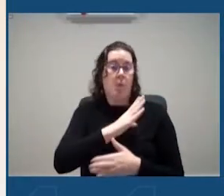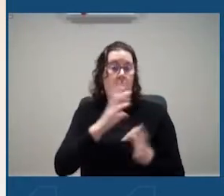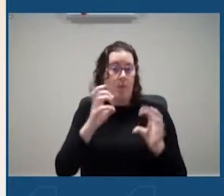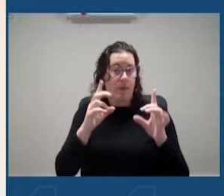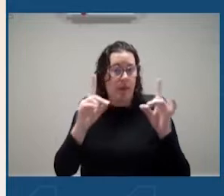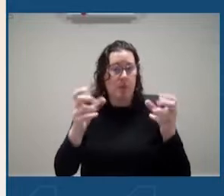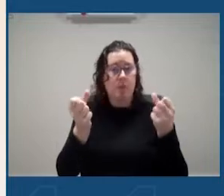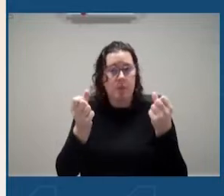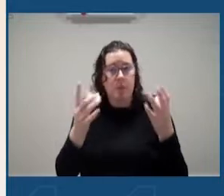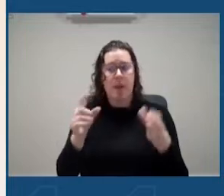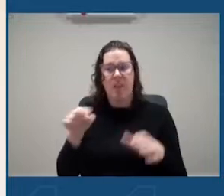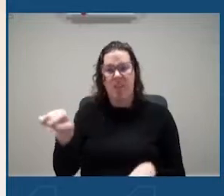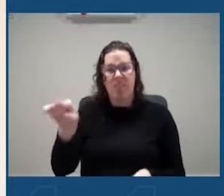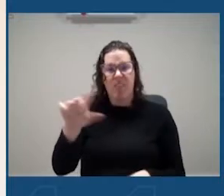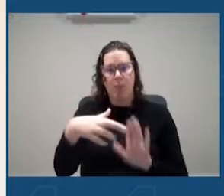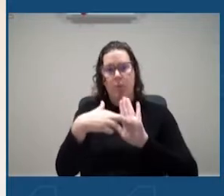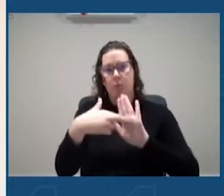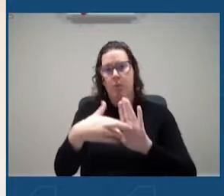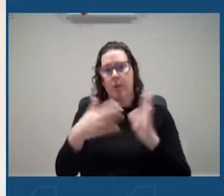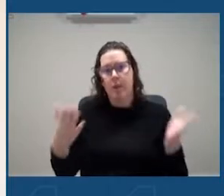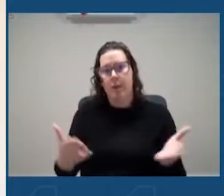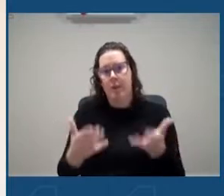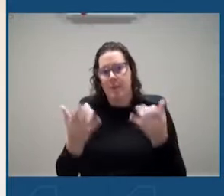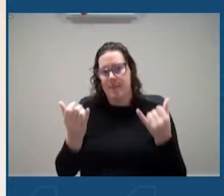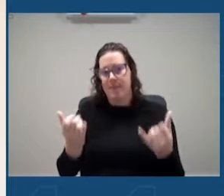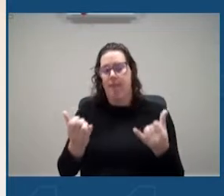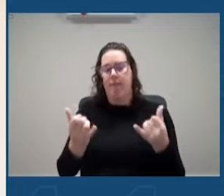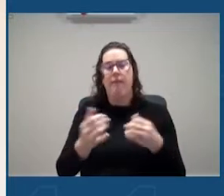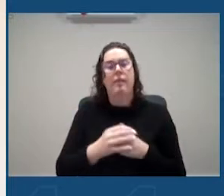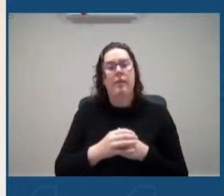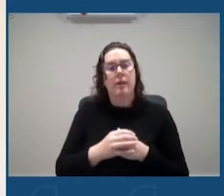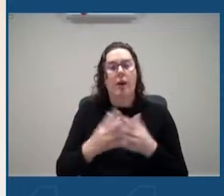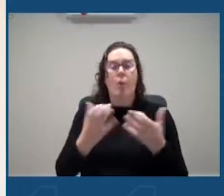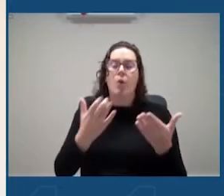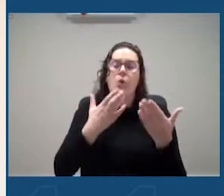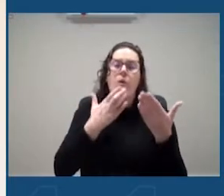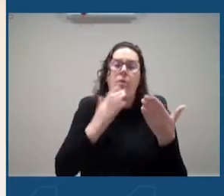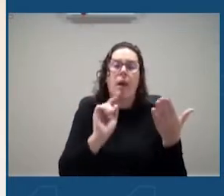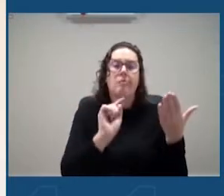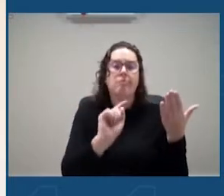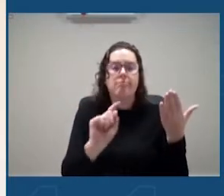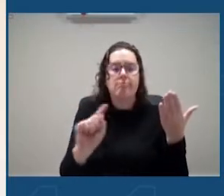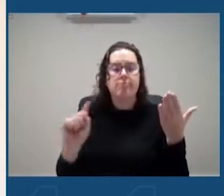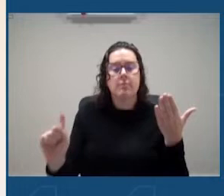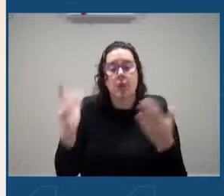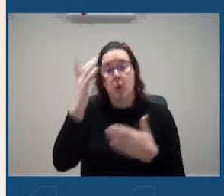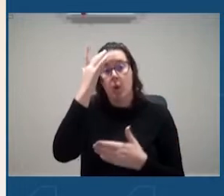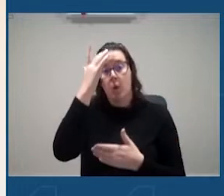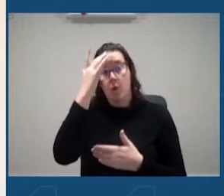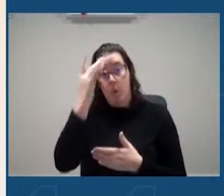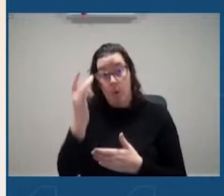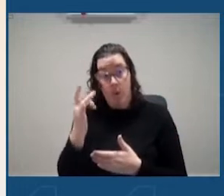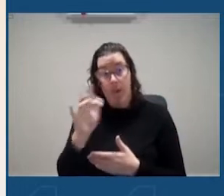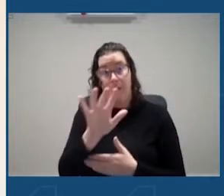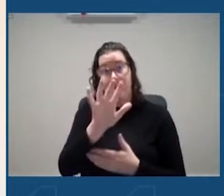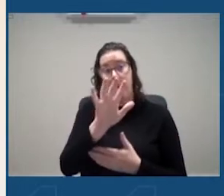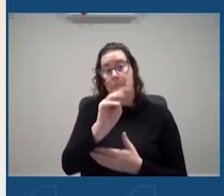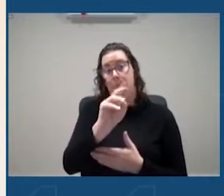here in the audience with us. I want to thank them because on